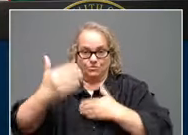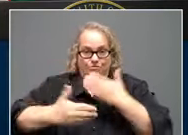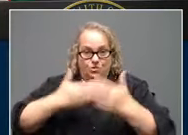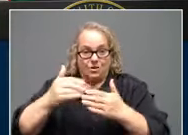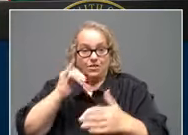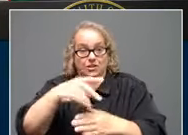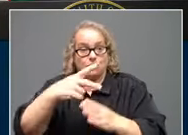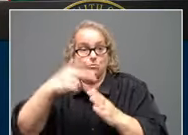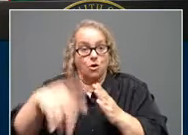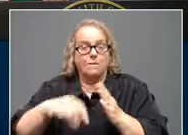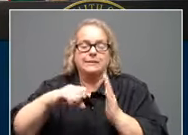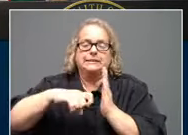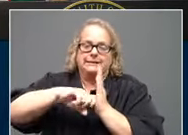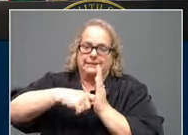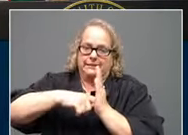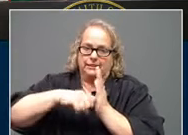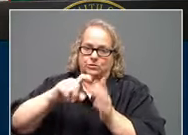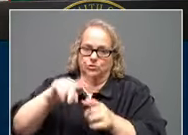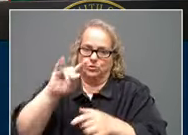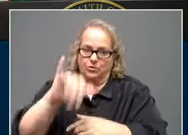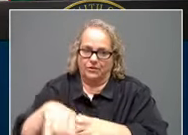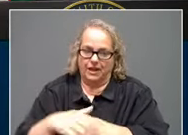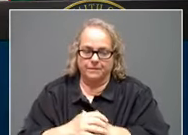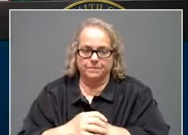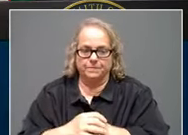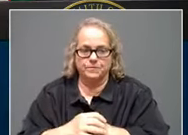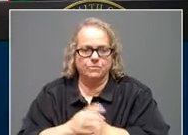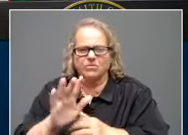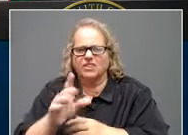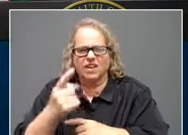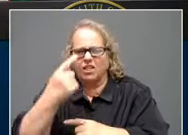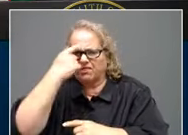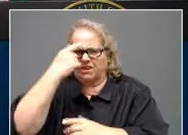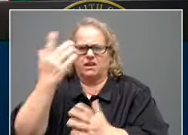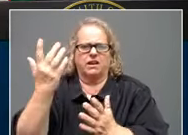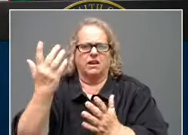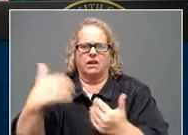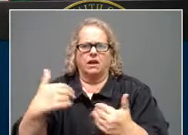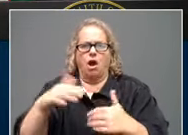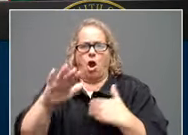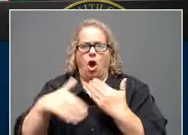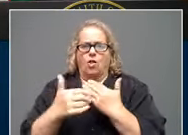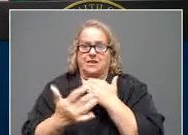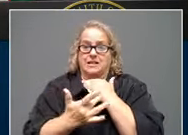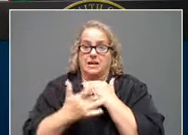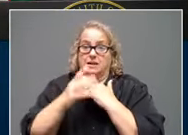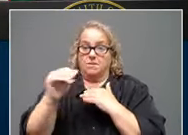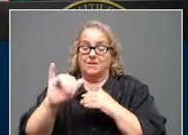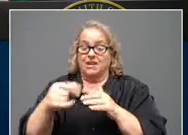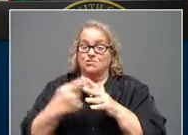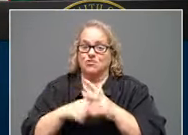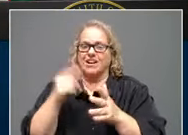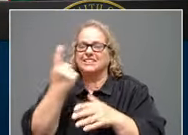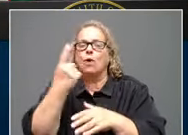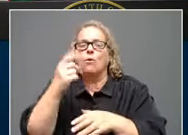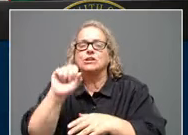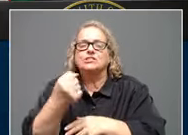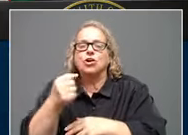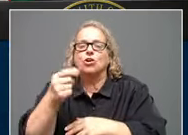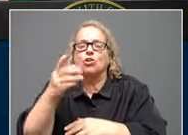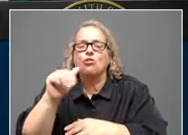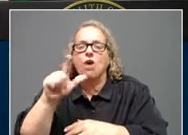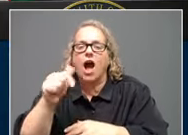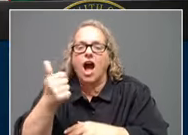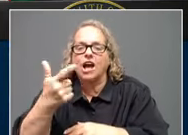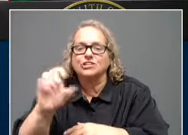a key to doing it. Just think about all the tech companies that started in somebody's garage. They've become almost legendary. They've